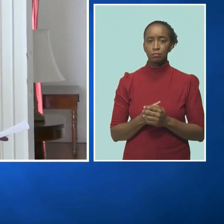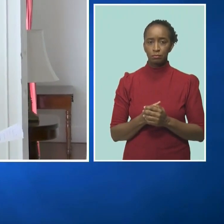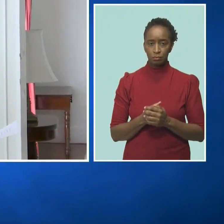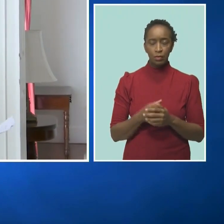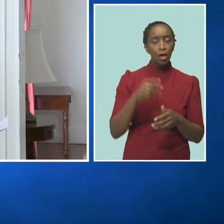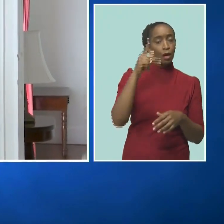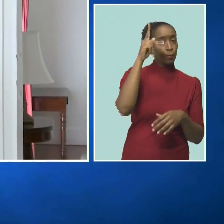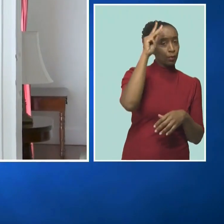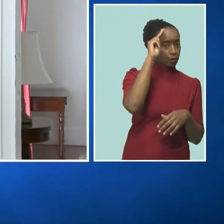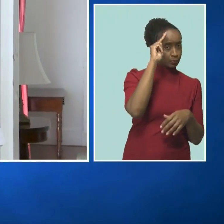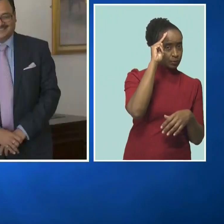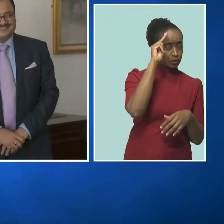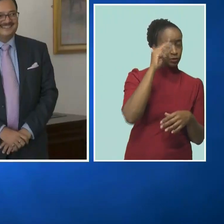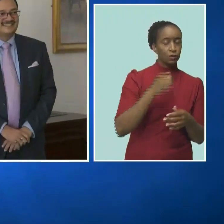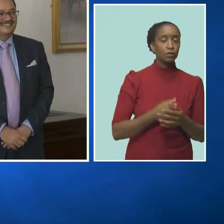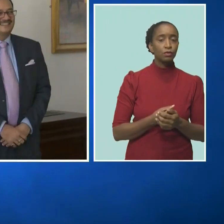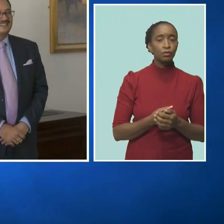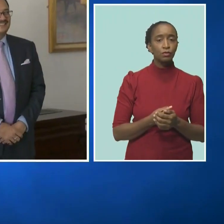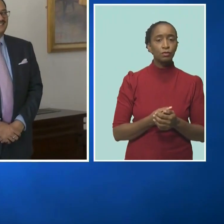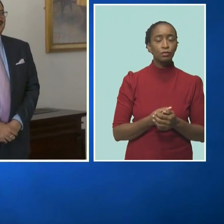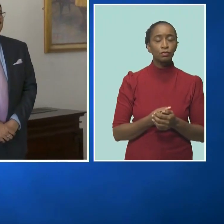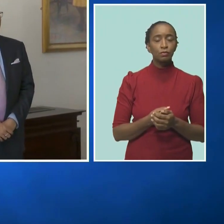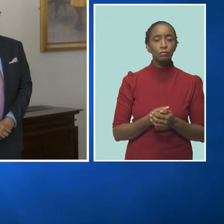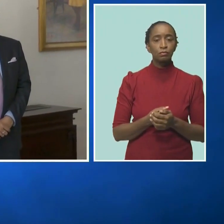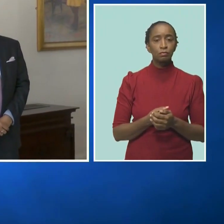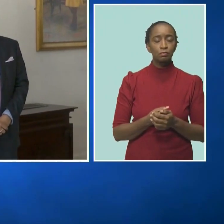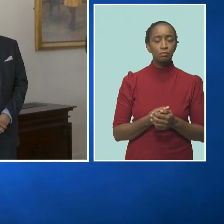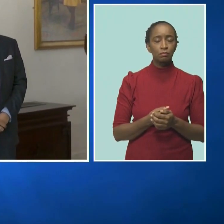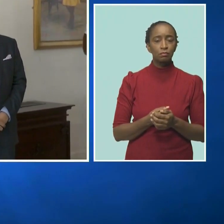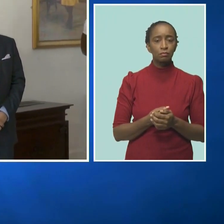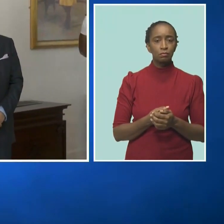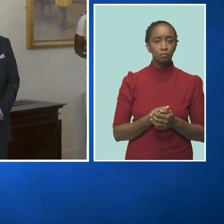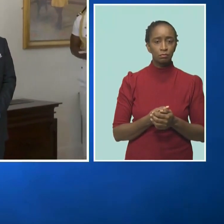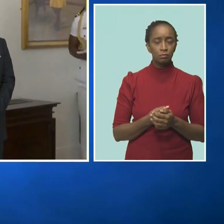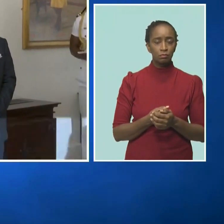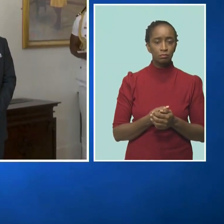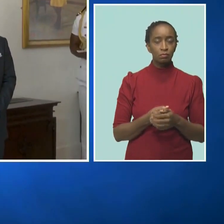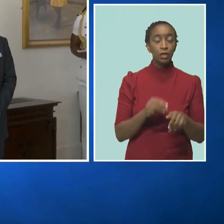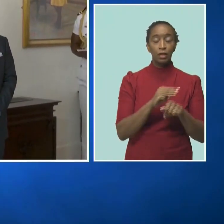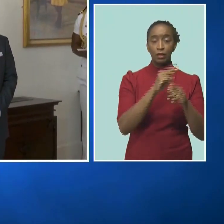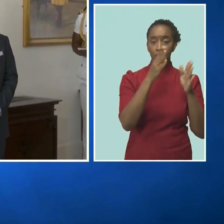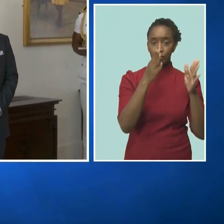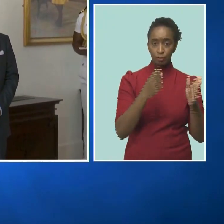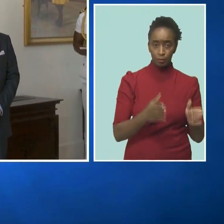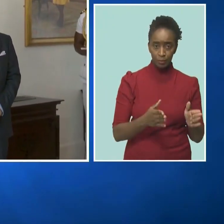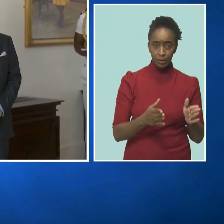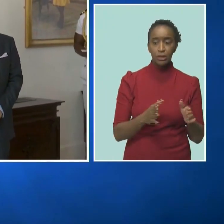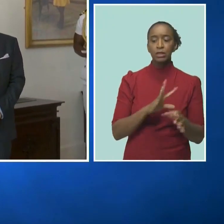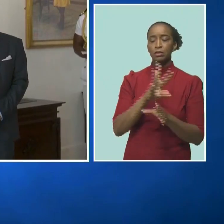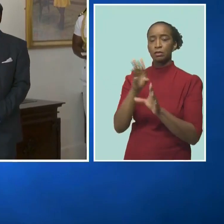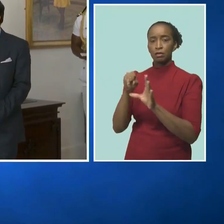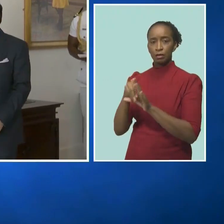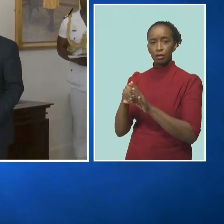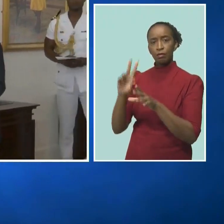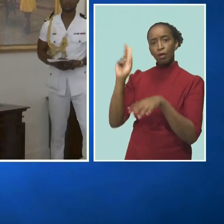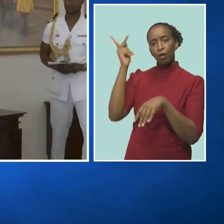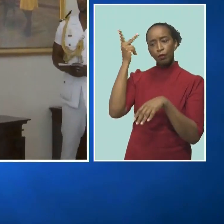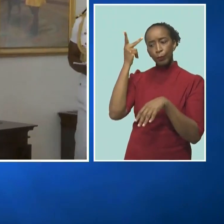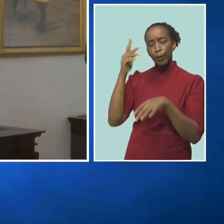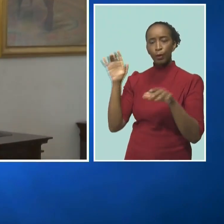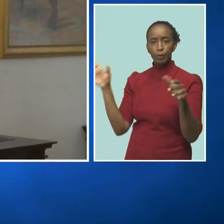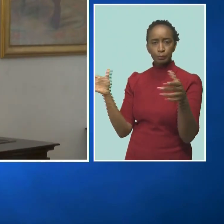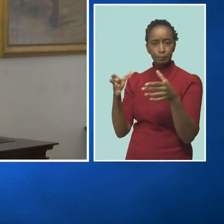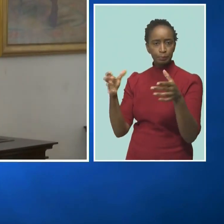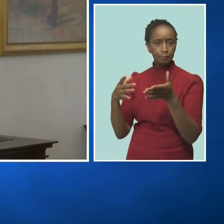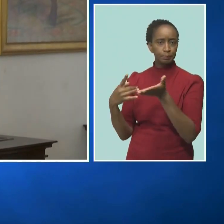Prime Minister Modi. Minister Margarita also attended sessions at Parliament following the ceremony.